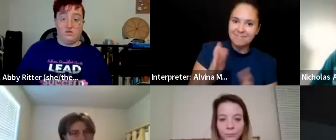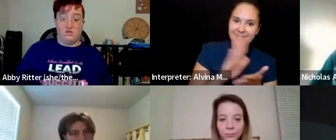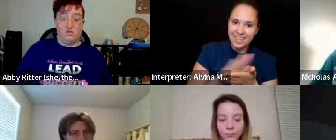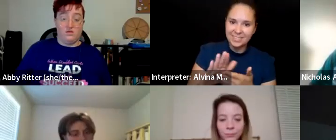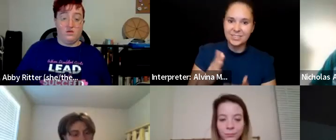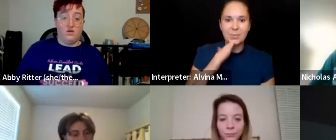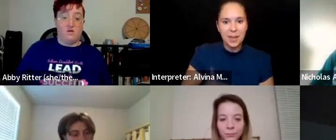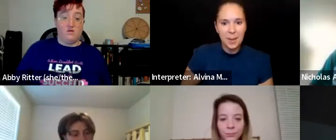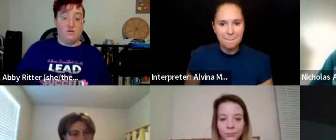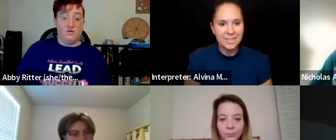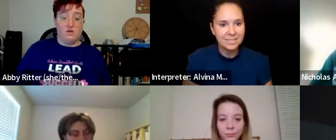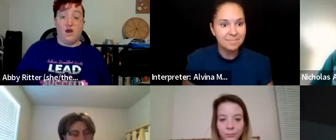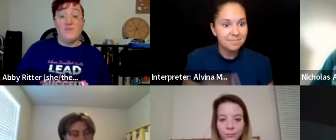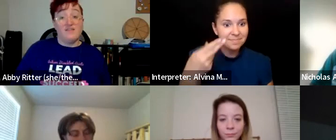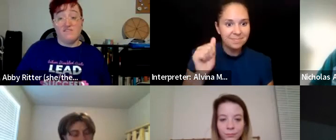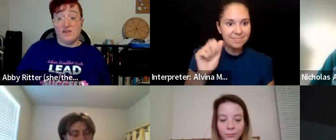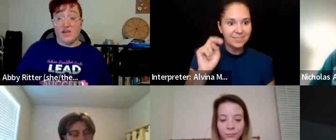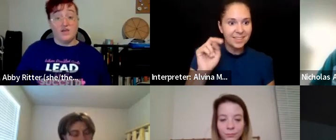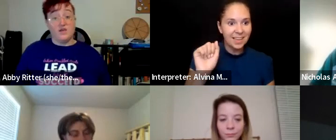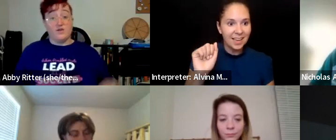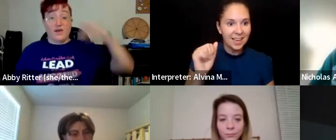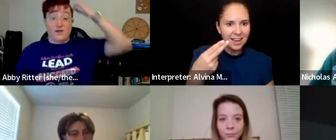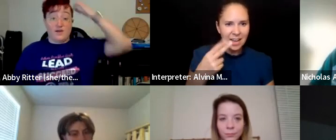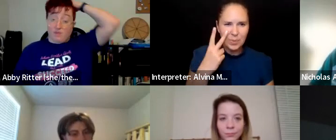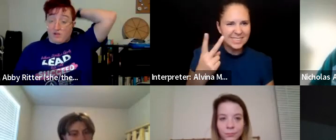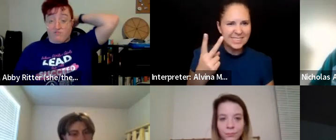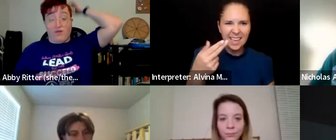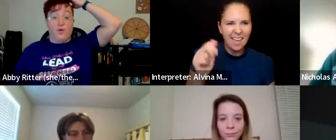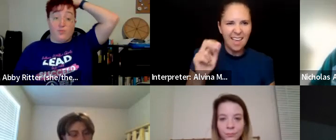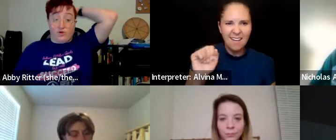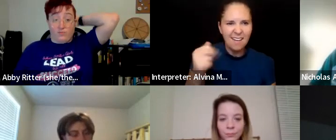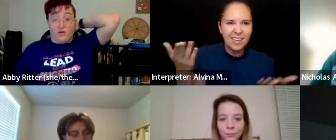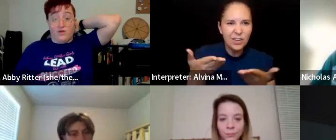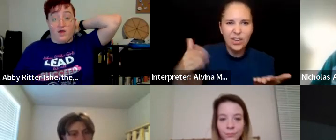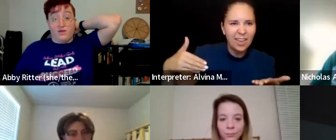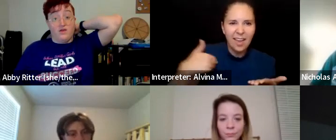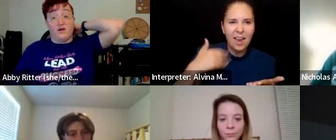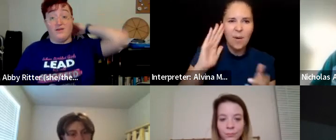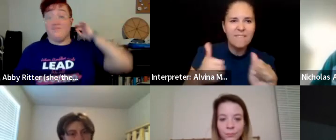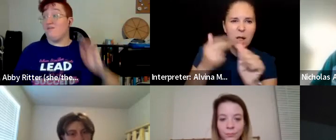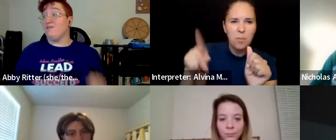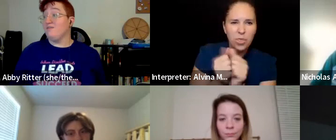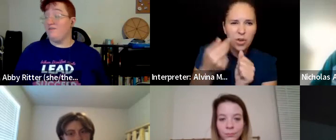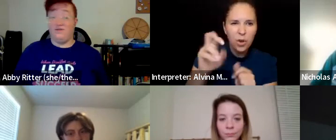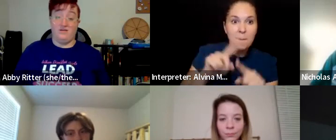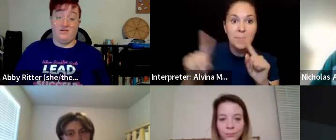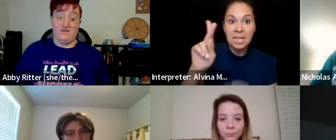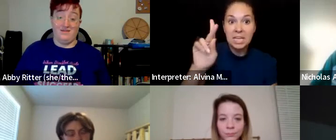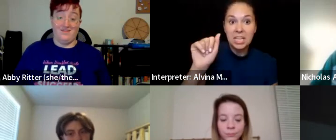Welcome. All right, Hannah. I'm not seeing Hannah here yet. I'm going to follow up with her, but Kiara is